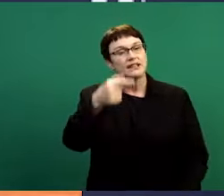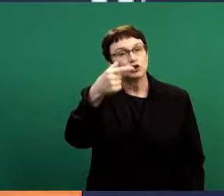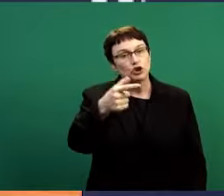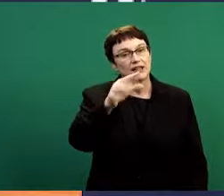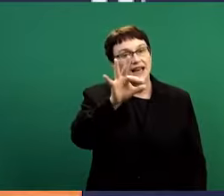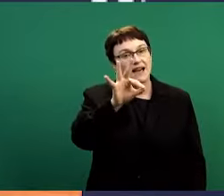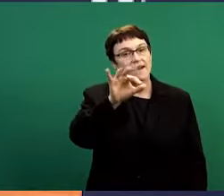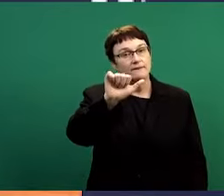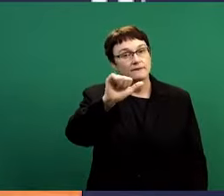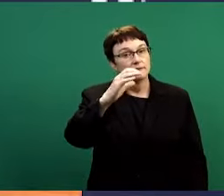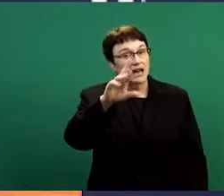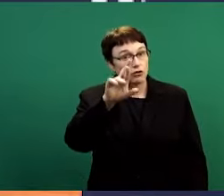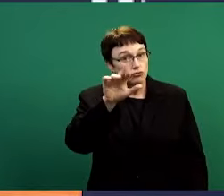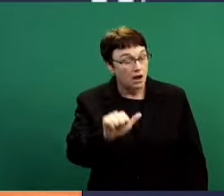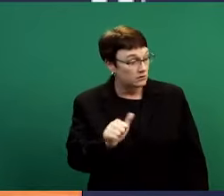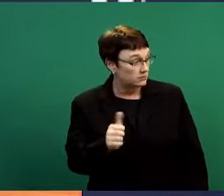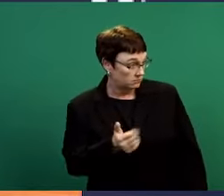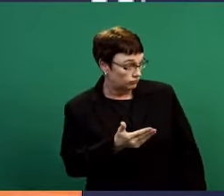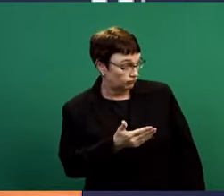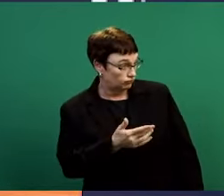Jifekra, you're good.